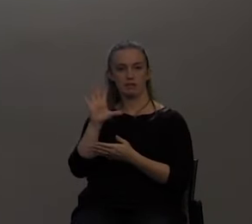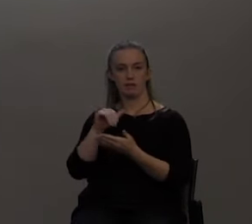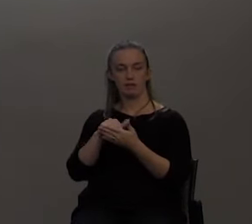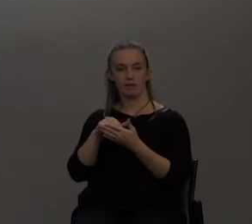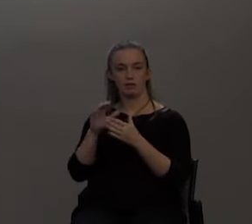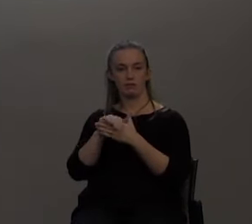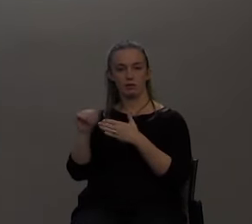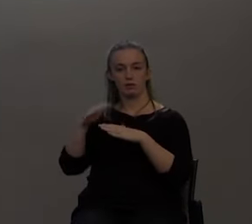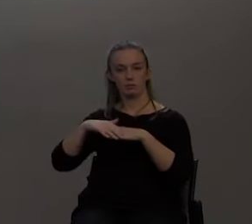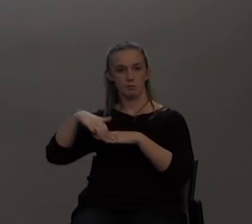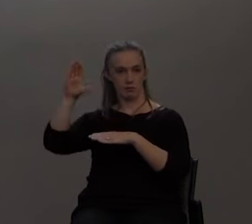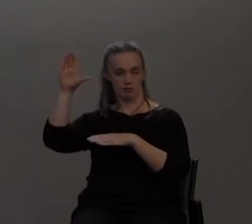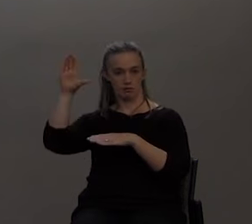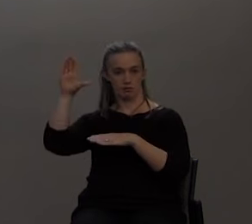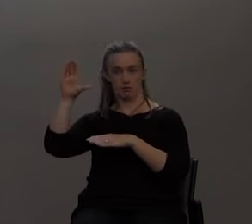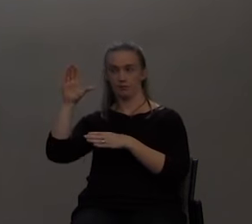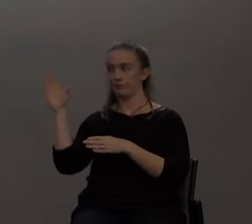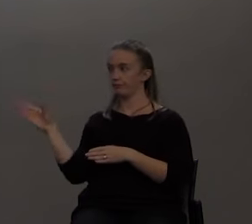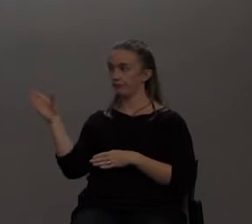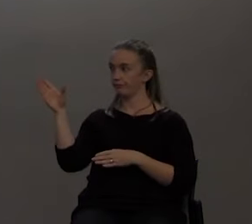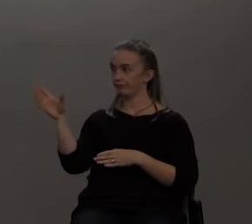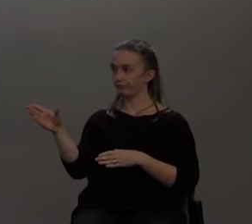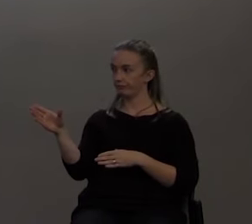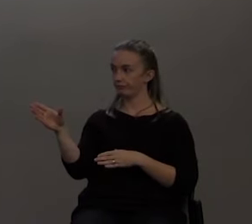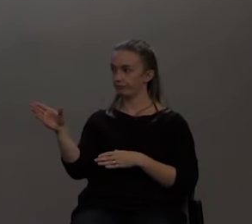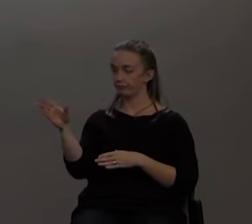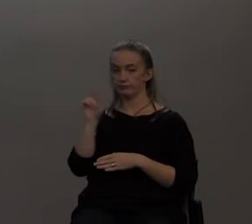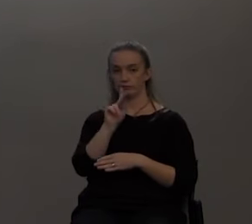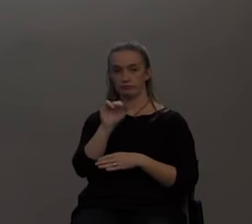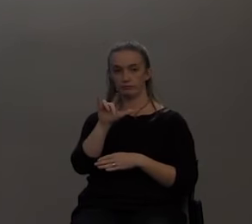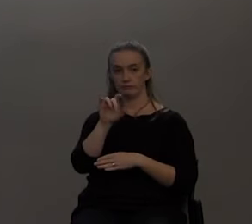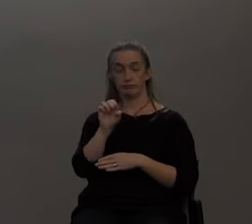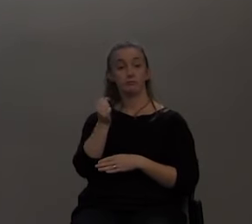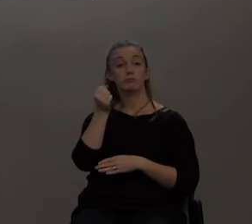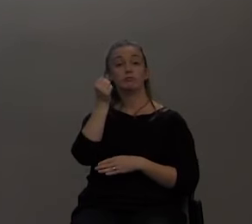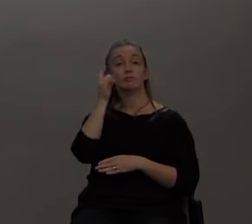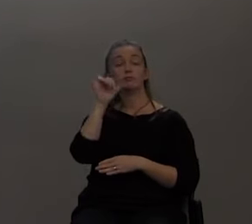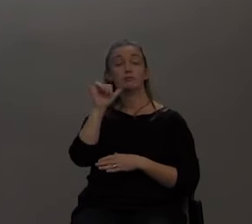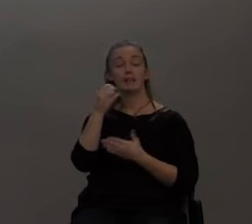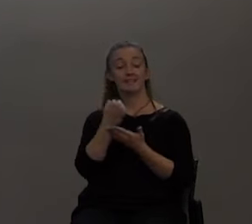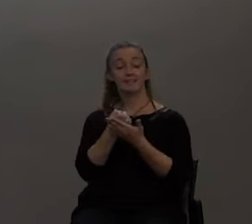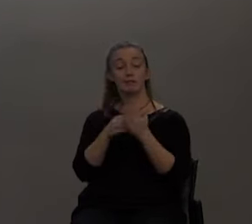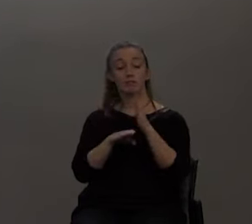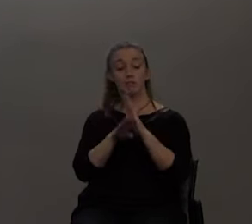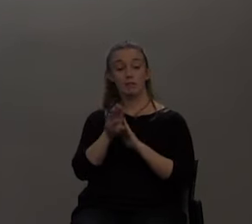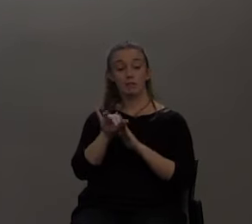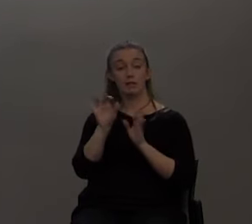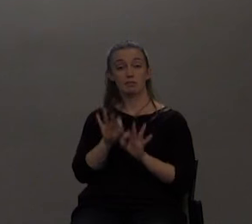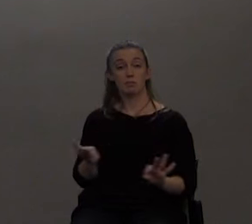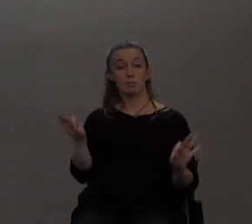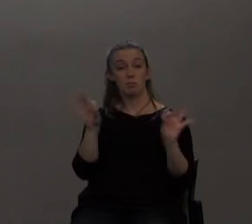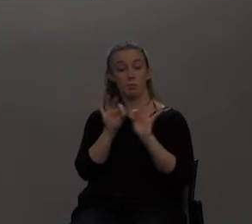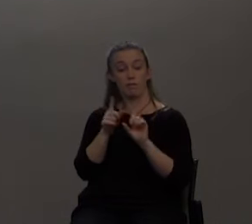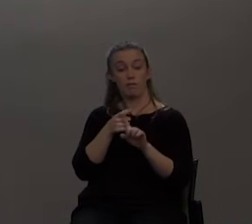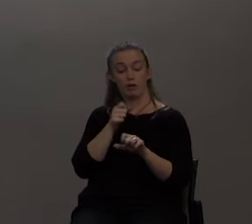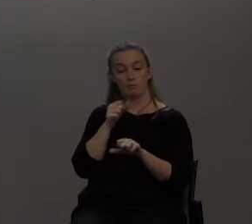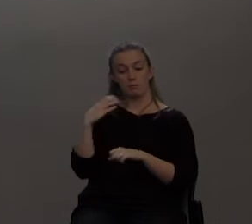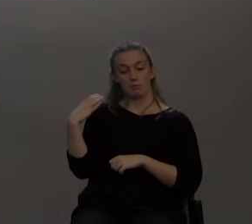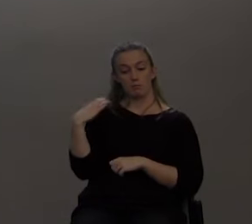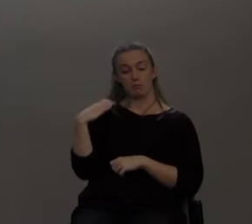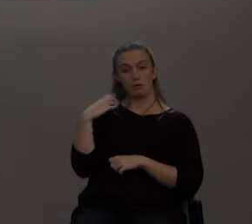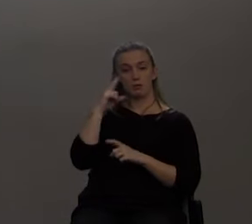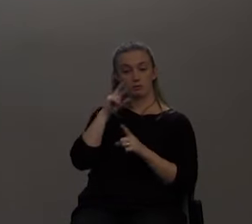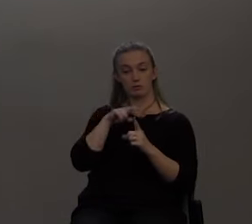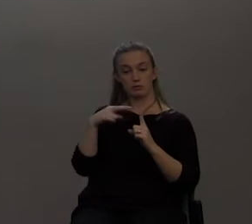$75,000 or more. And from an economic development perspective, this is valuable from an employer's point of view in terms of